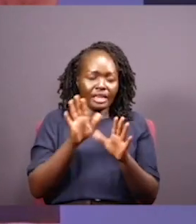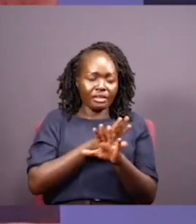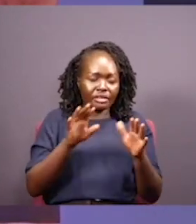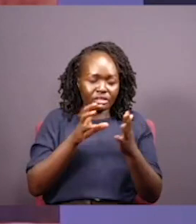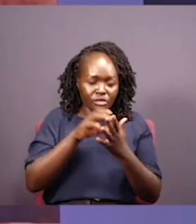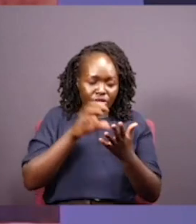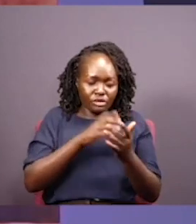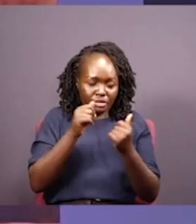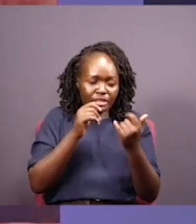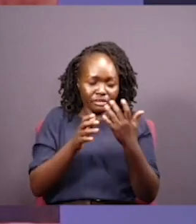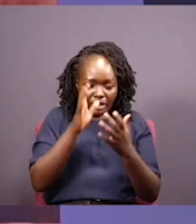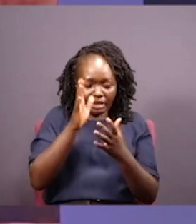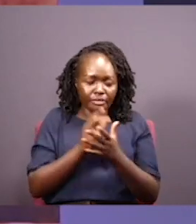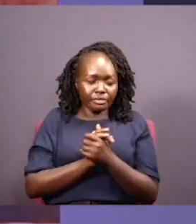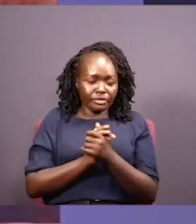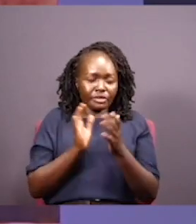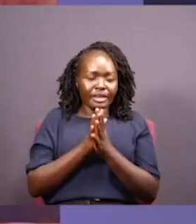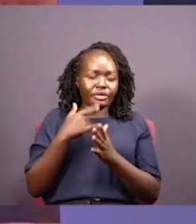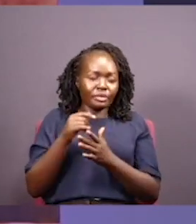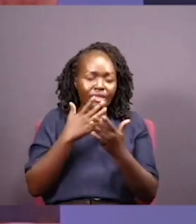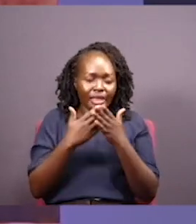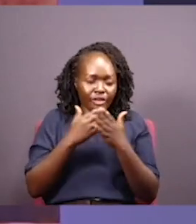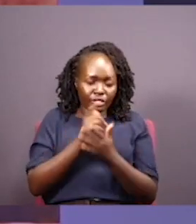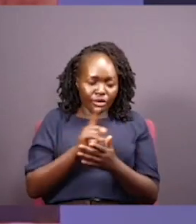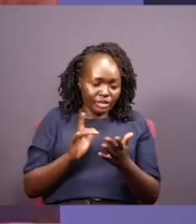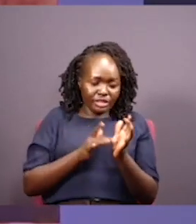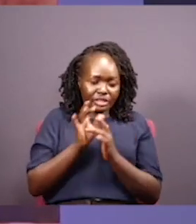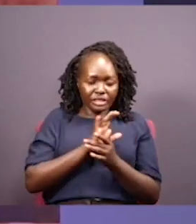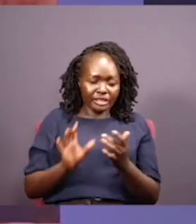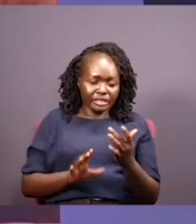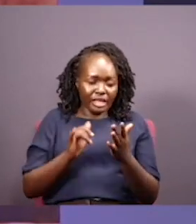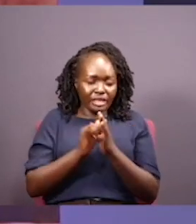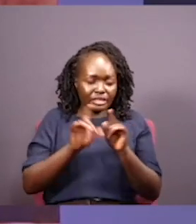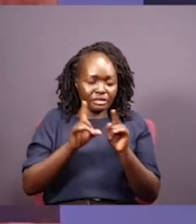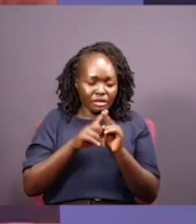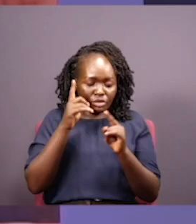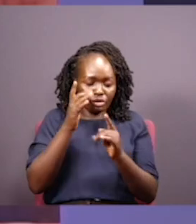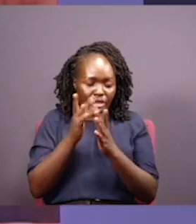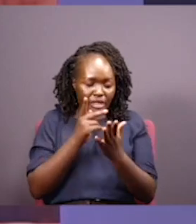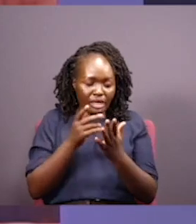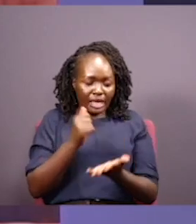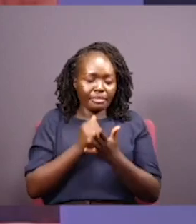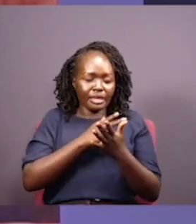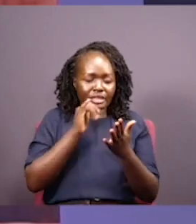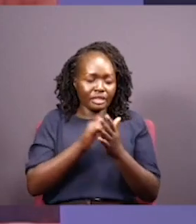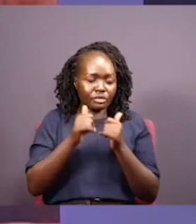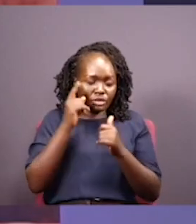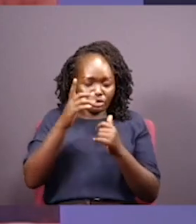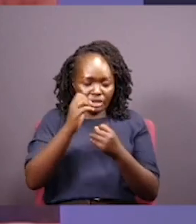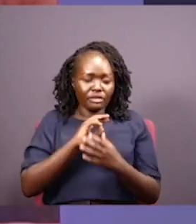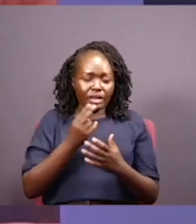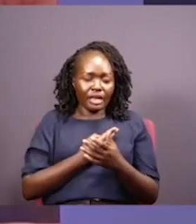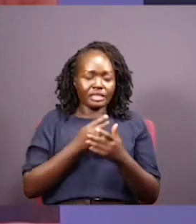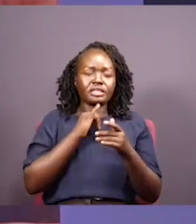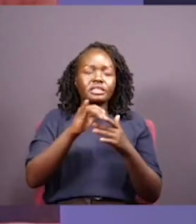Father. And we thank you, Lord Jesus Christ, that as you equip us, Lord God, that which you give to us is sufficient